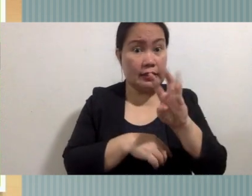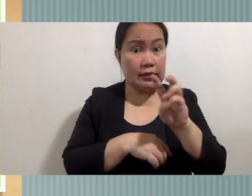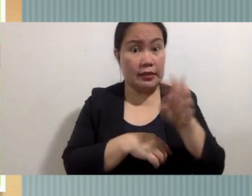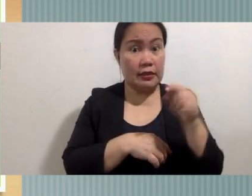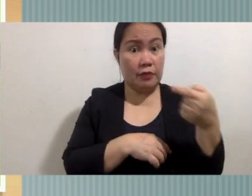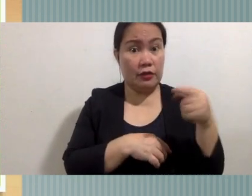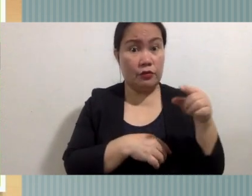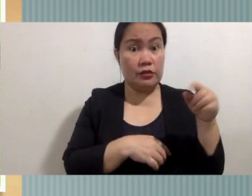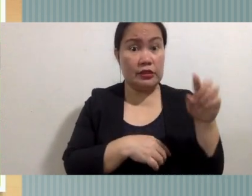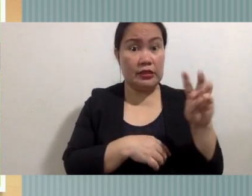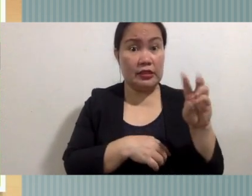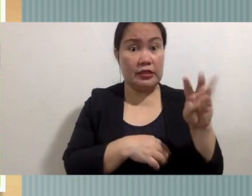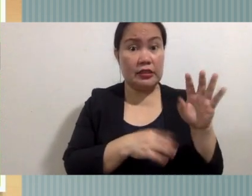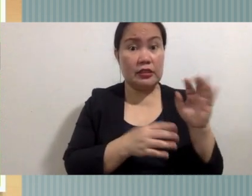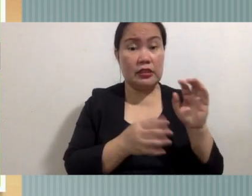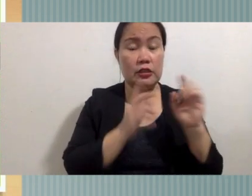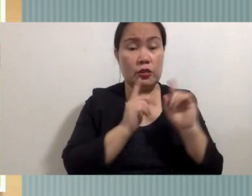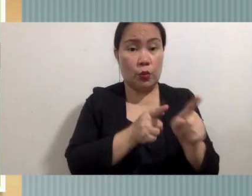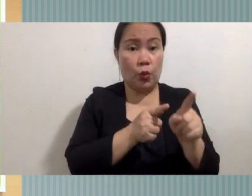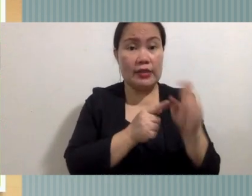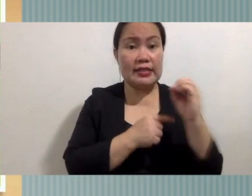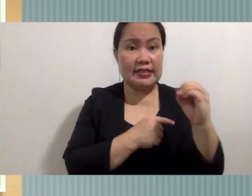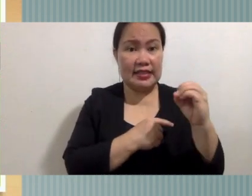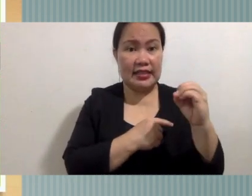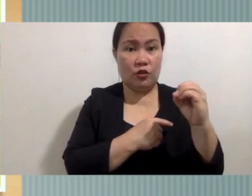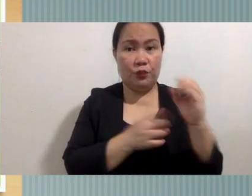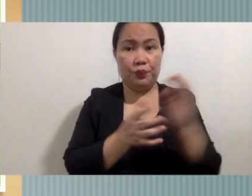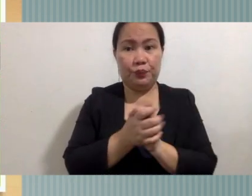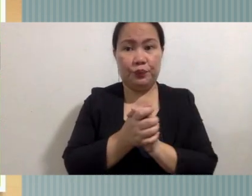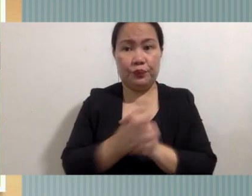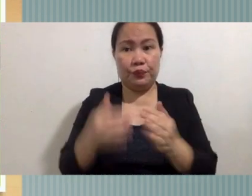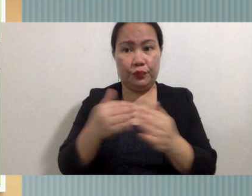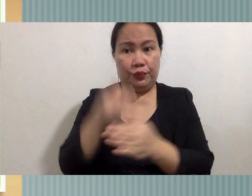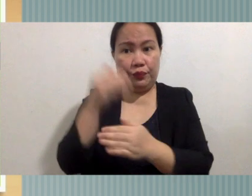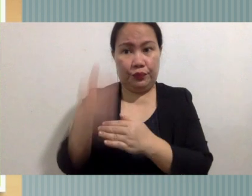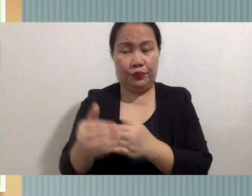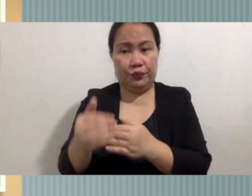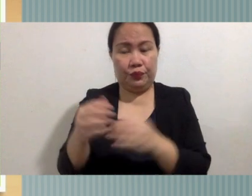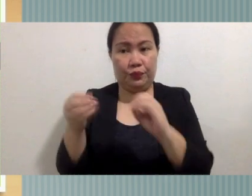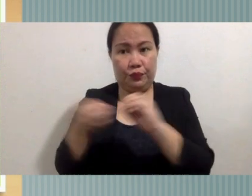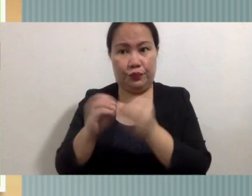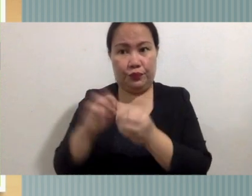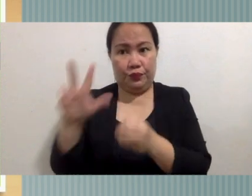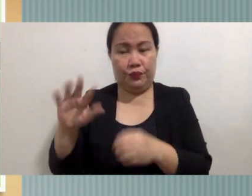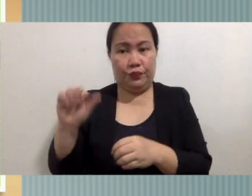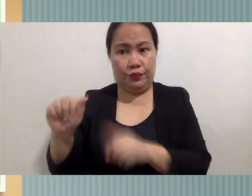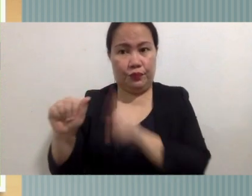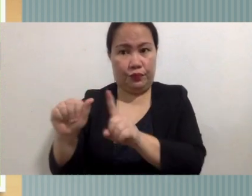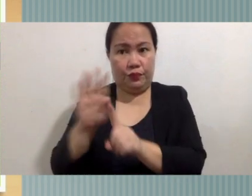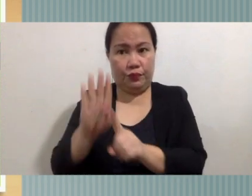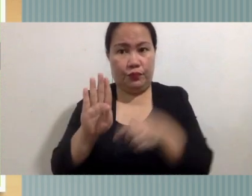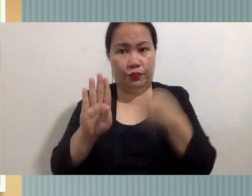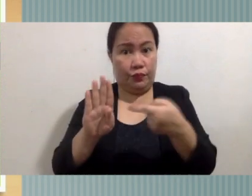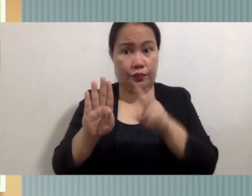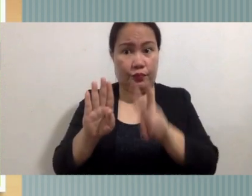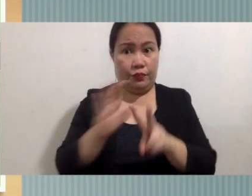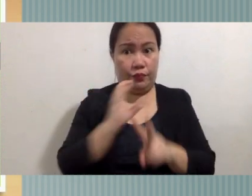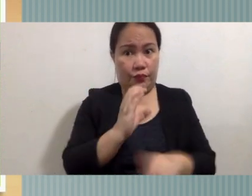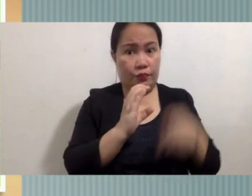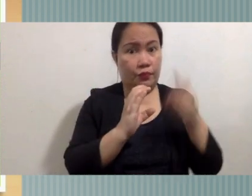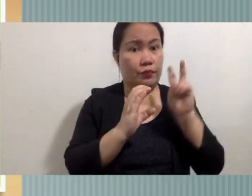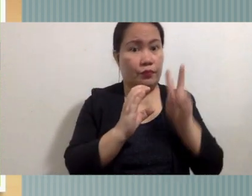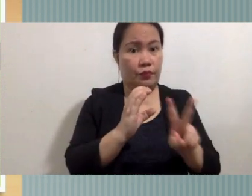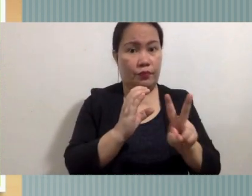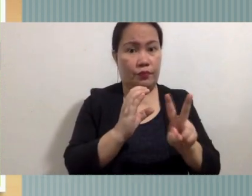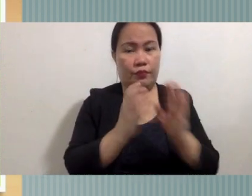16 minus 16 is equal to 0. And then we have a is equal to 1, b is equal to